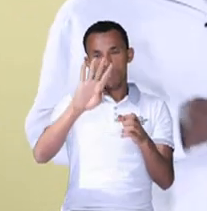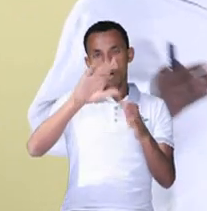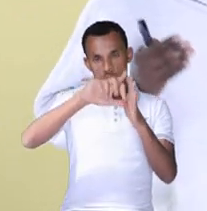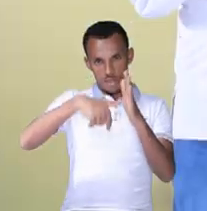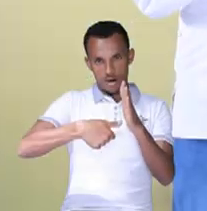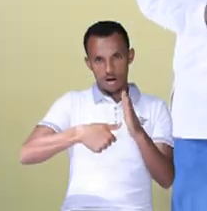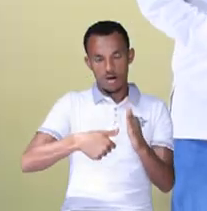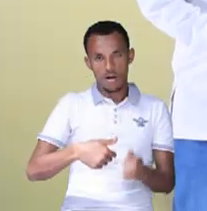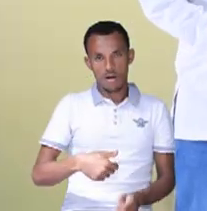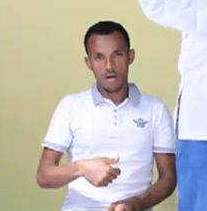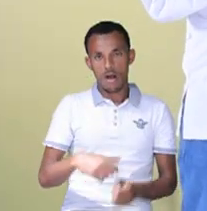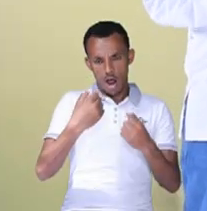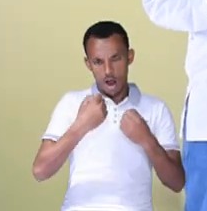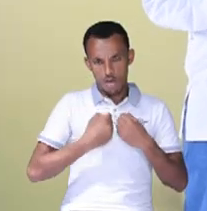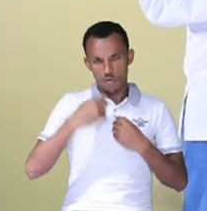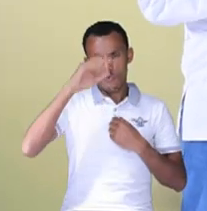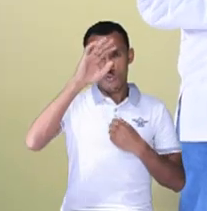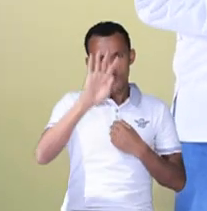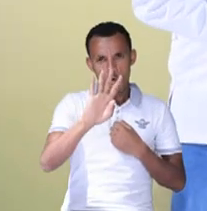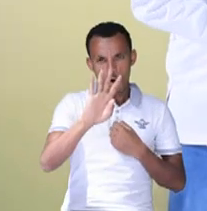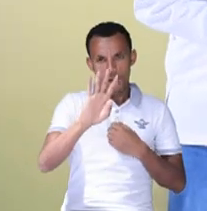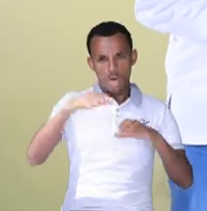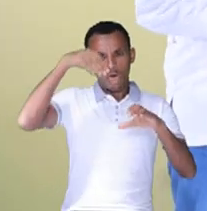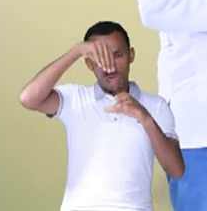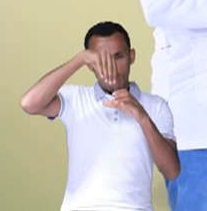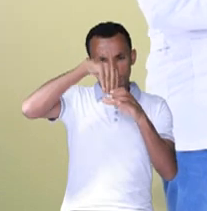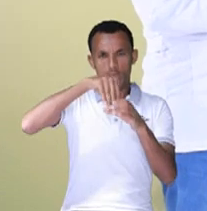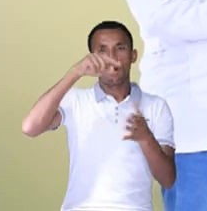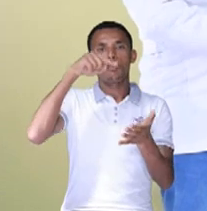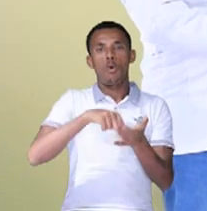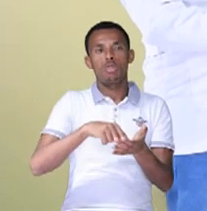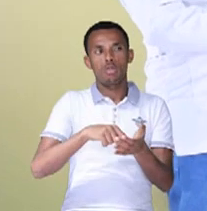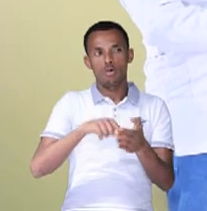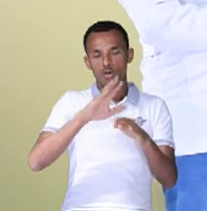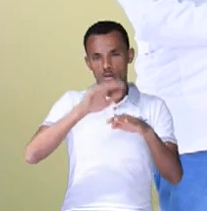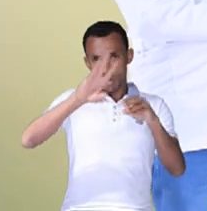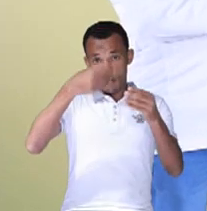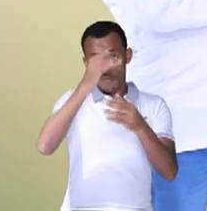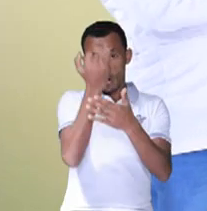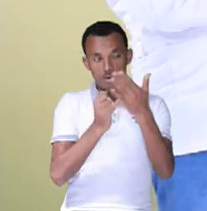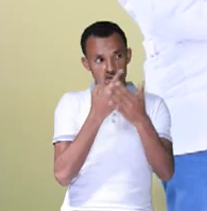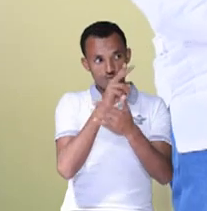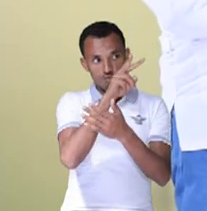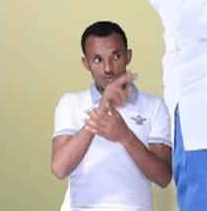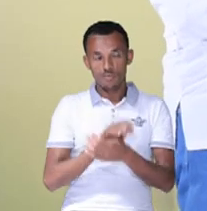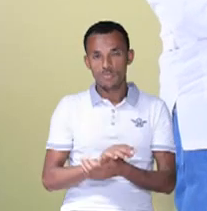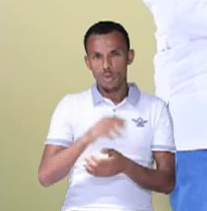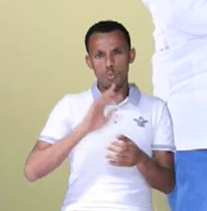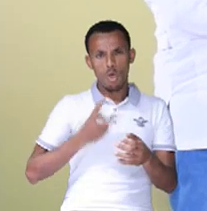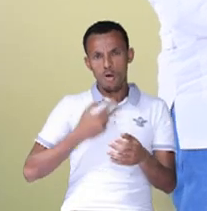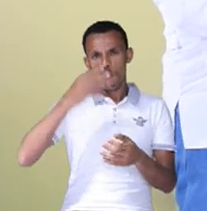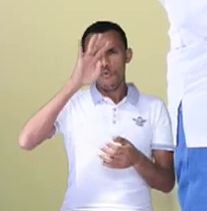quadrilateral has four interior points. On the given figure, we have